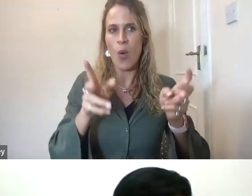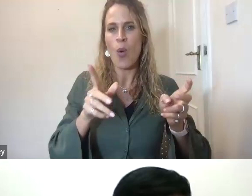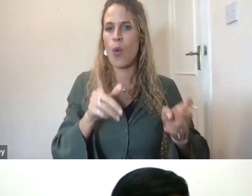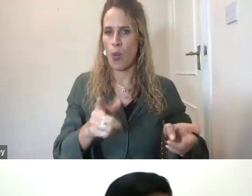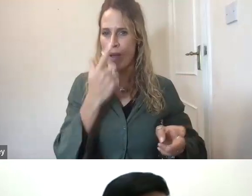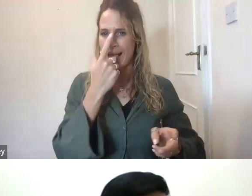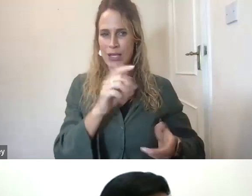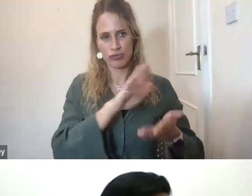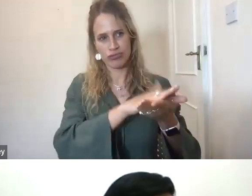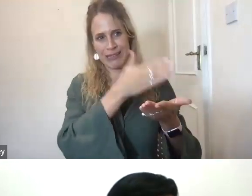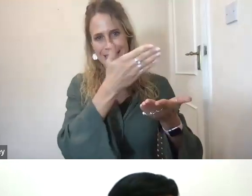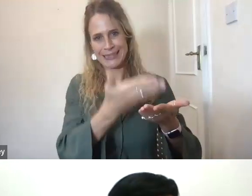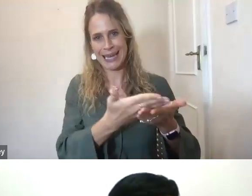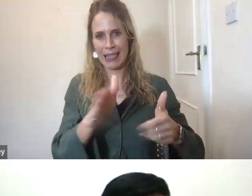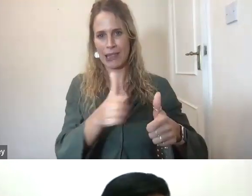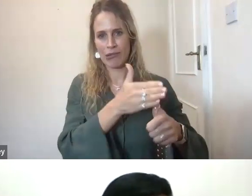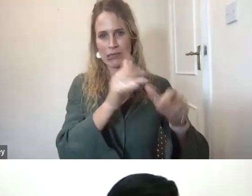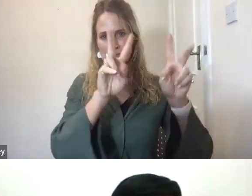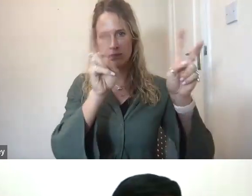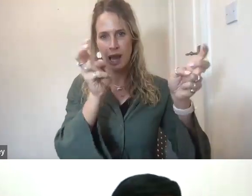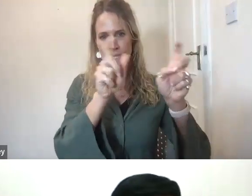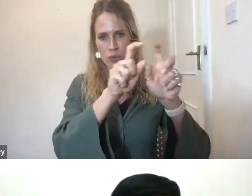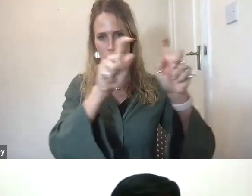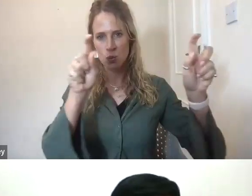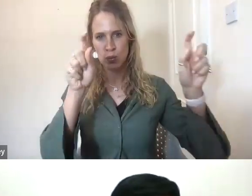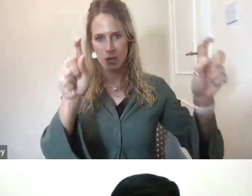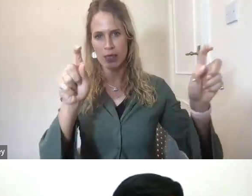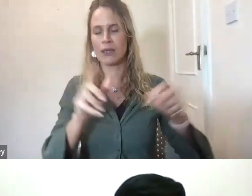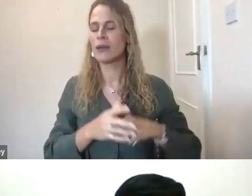title? And that is from translator Mamata Nanda.